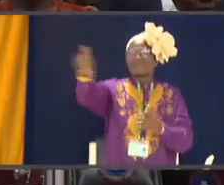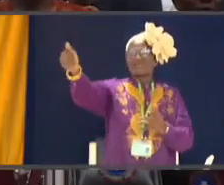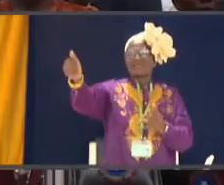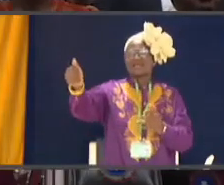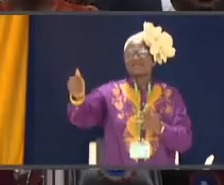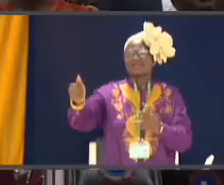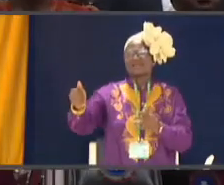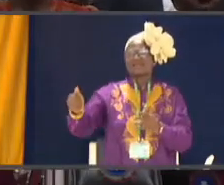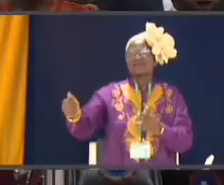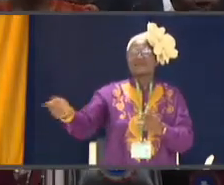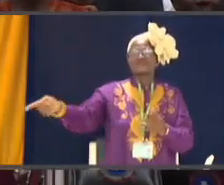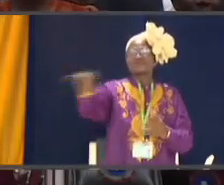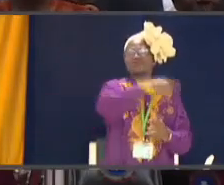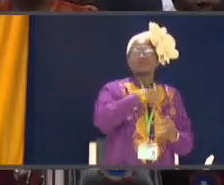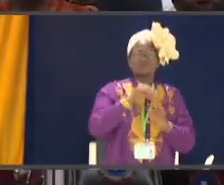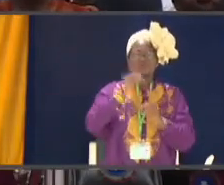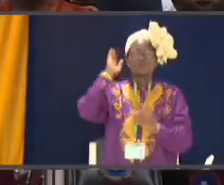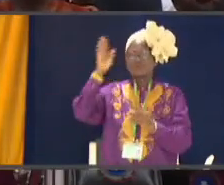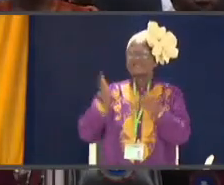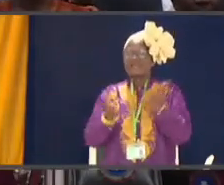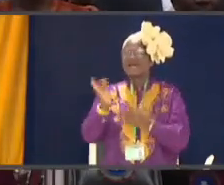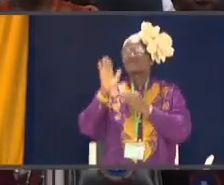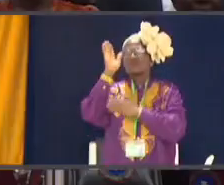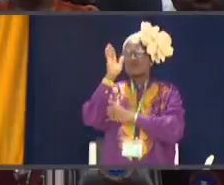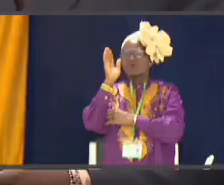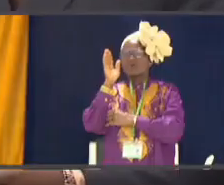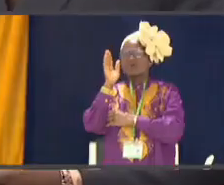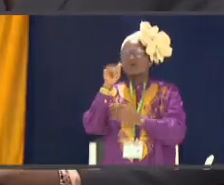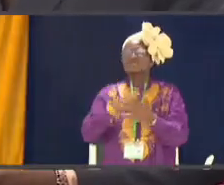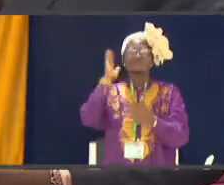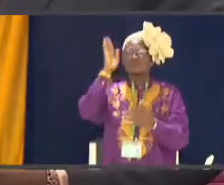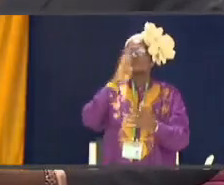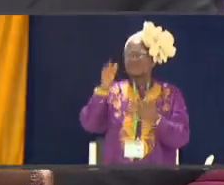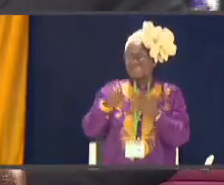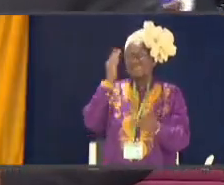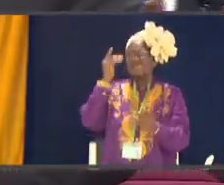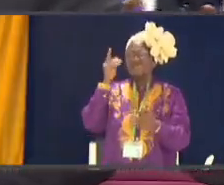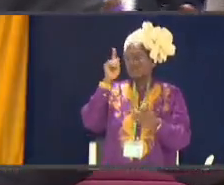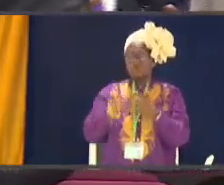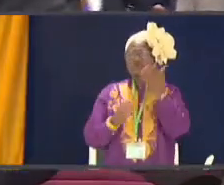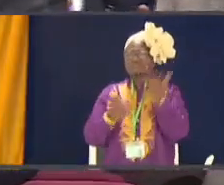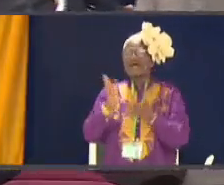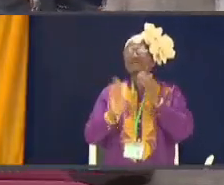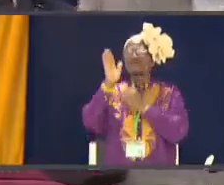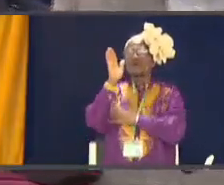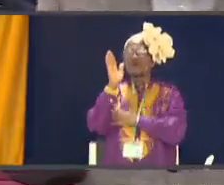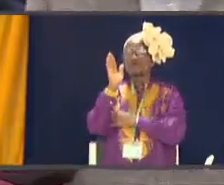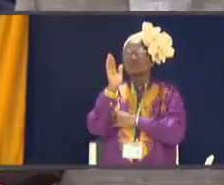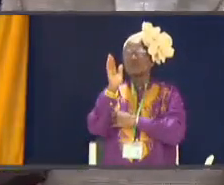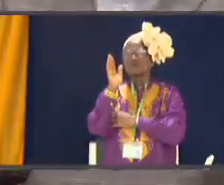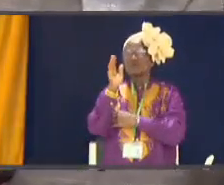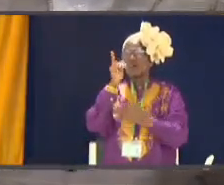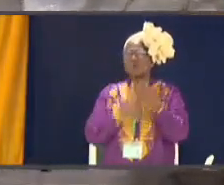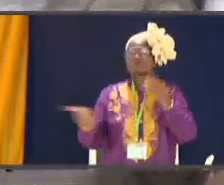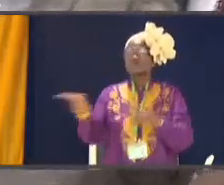eyin na sin olorun a ro yin lorun lati sin gbogbo n te nilo